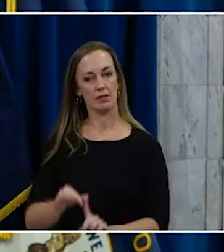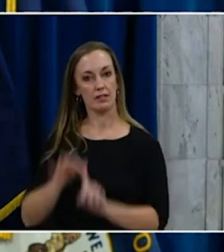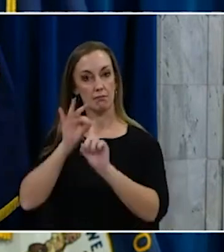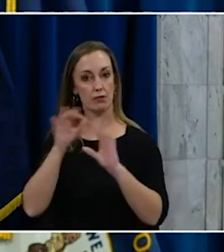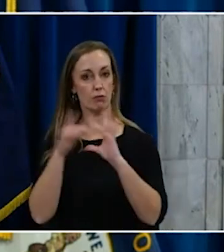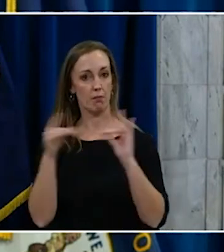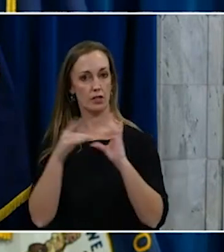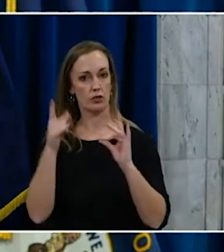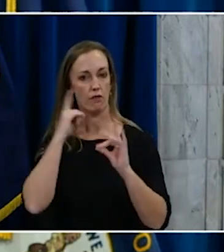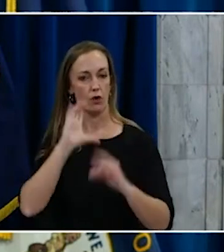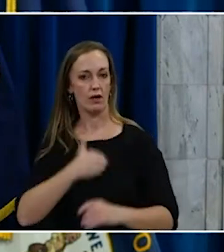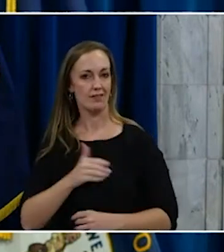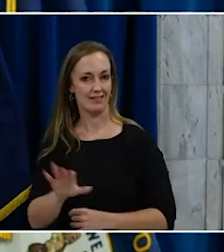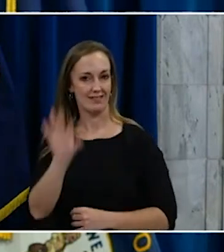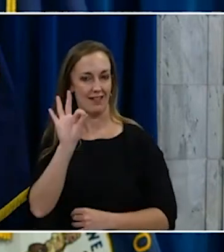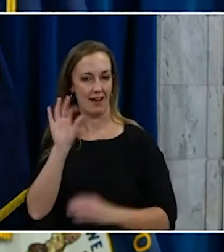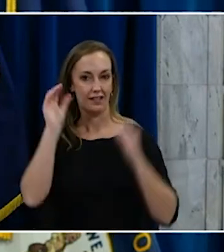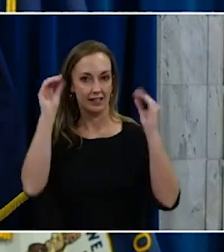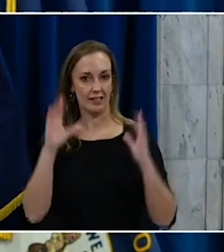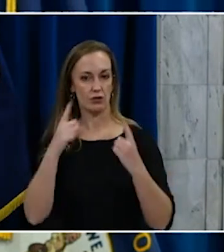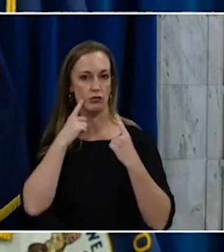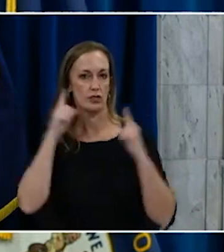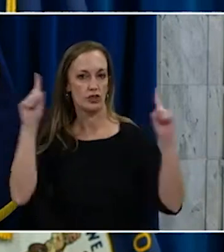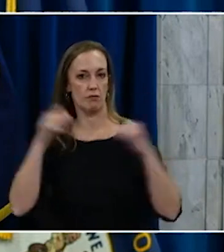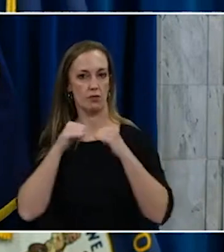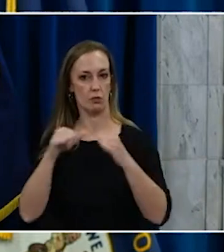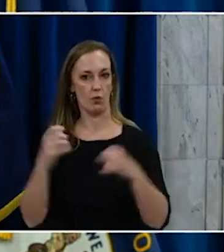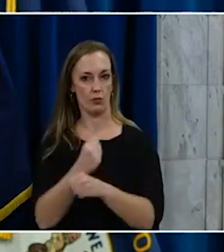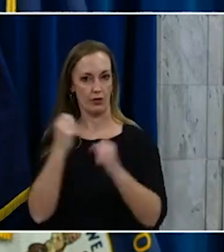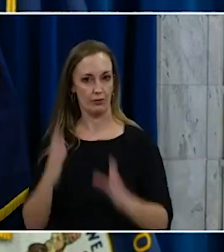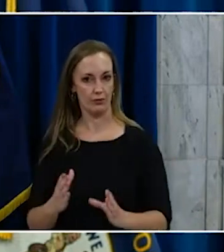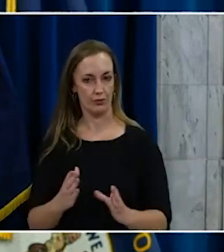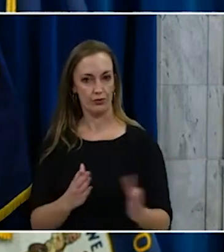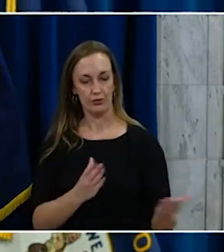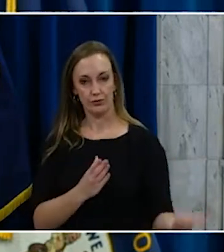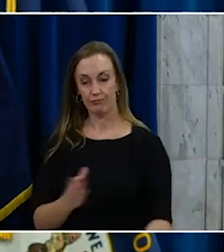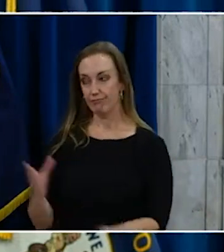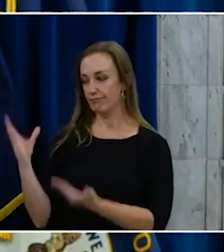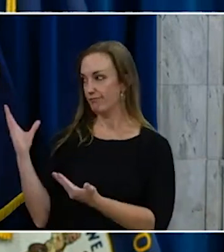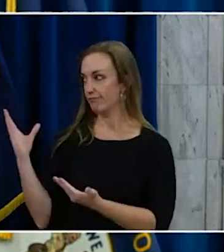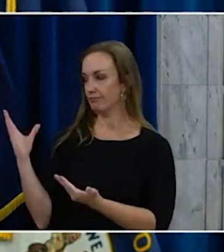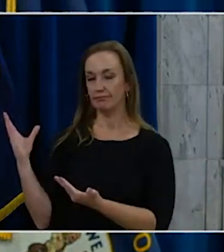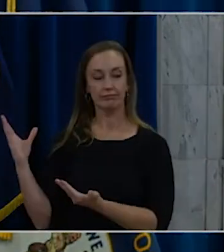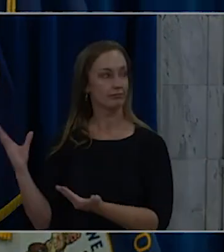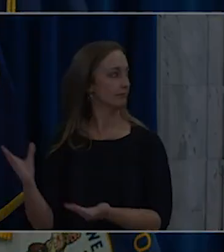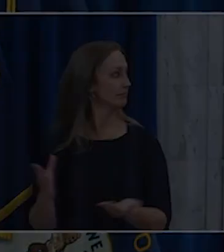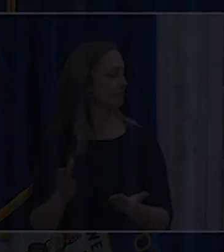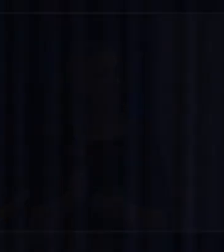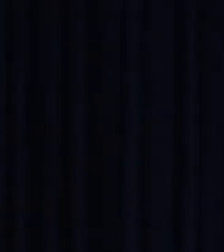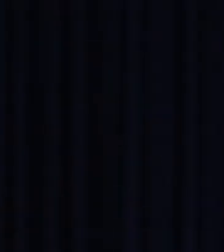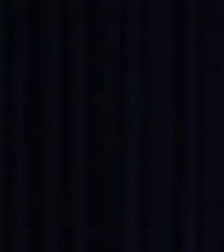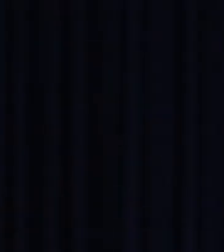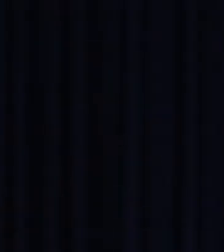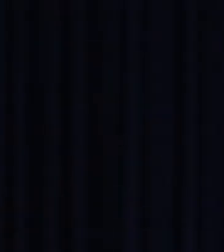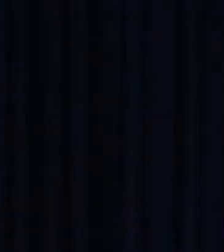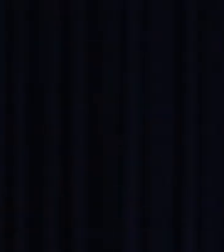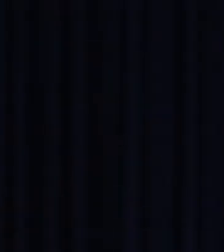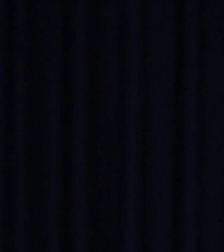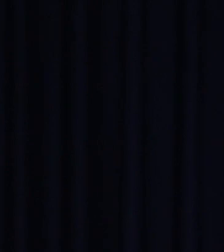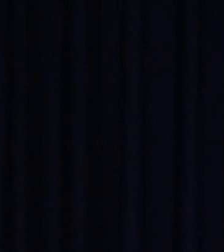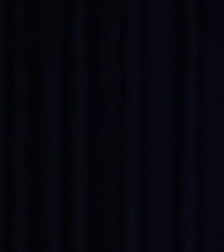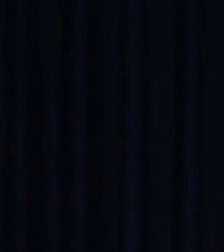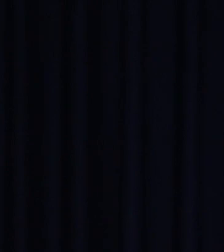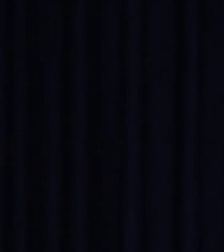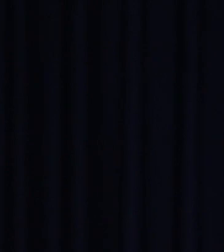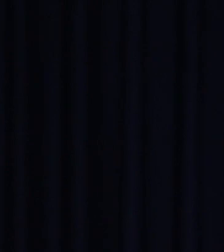message for our 9 Teacher Achievement Award winners. So, if we could. Hi, everyone. It's Andy.